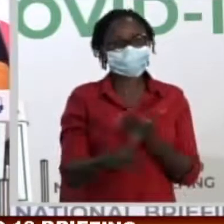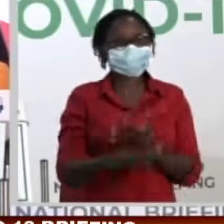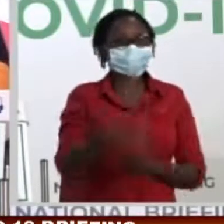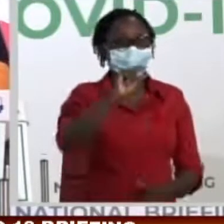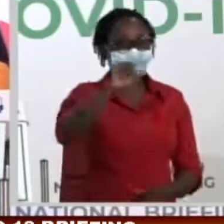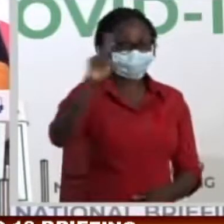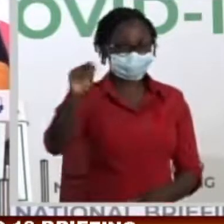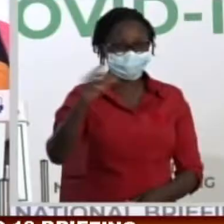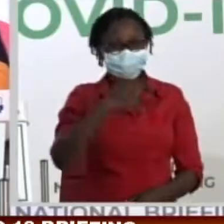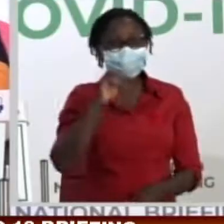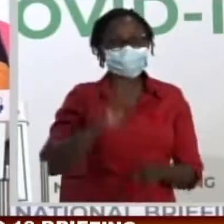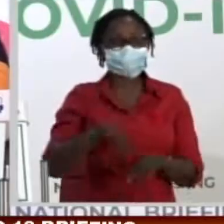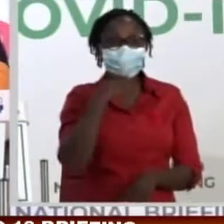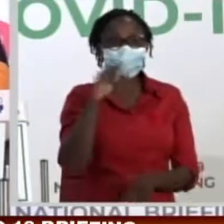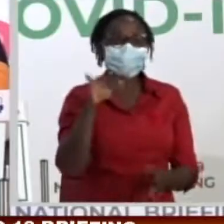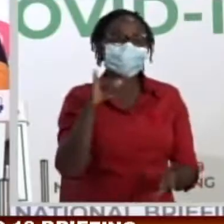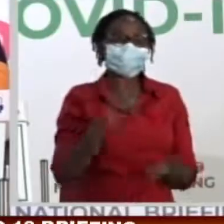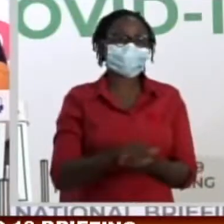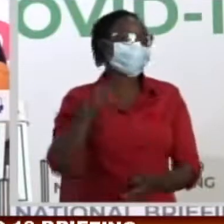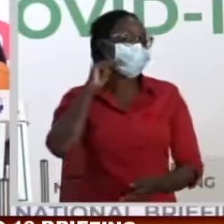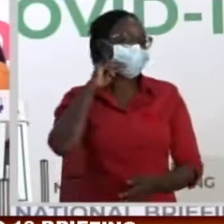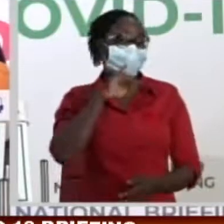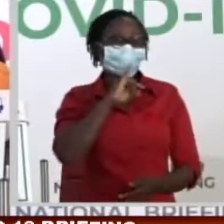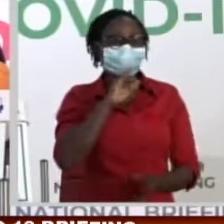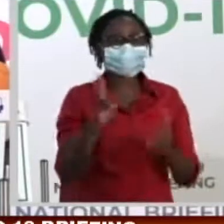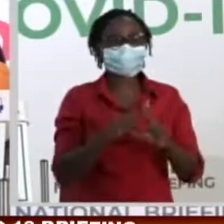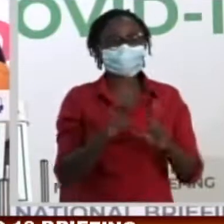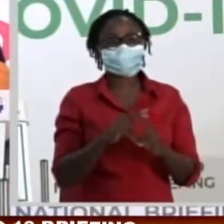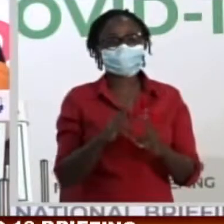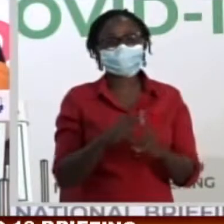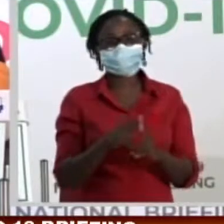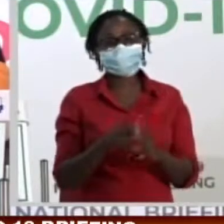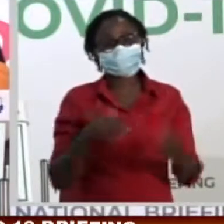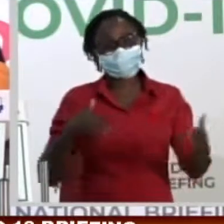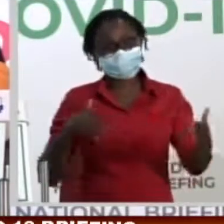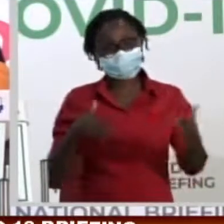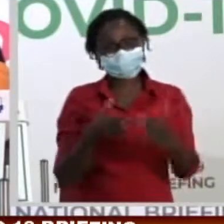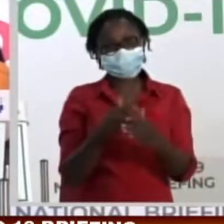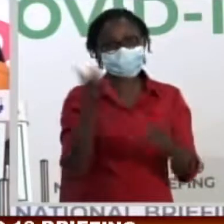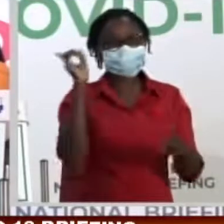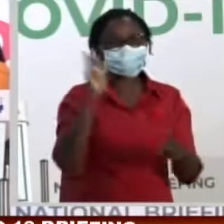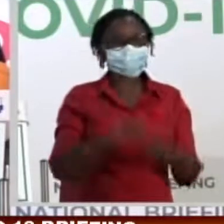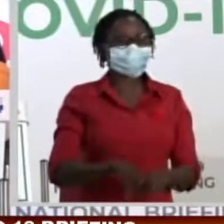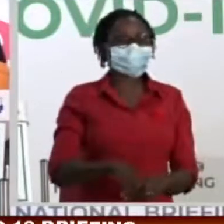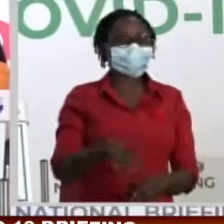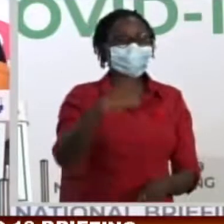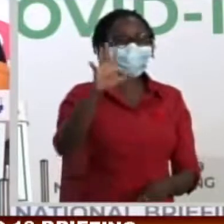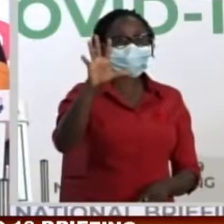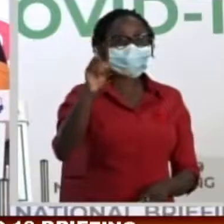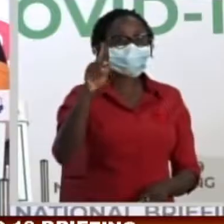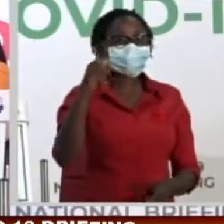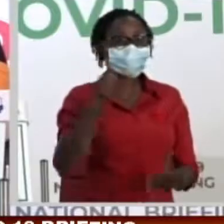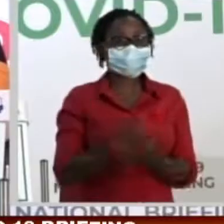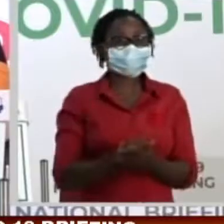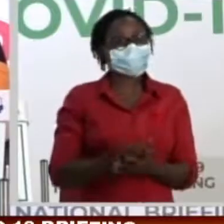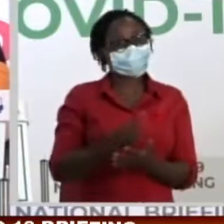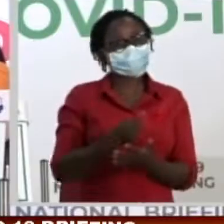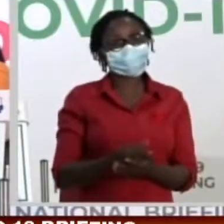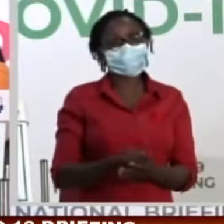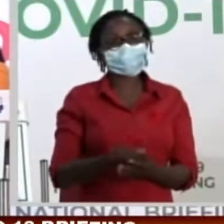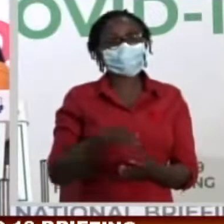And to say Nigeria is gradually inching towards the 50,000 mark of confirmed cases of